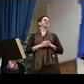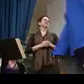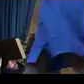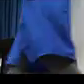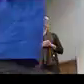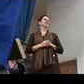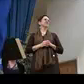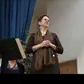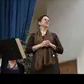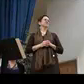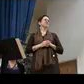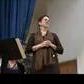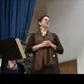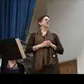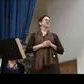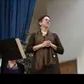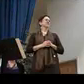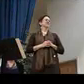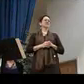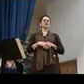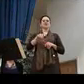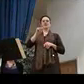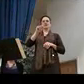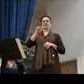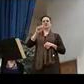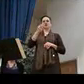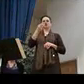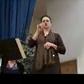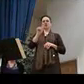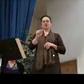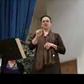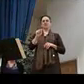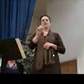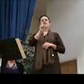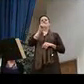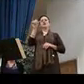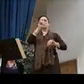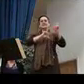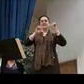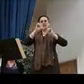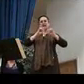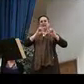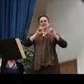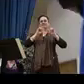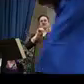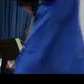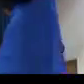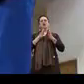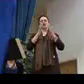Natasha Nicole Edgerton, Associate of Science, General Education.